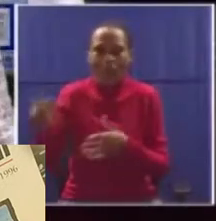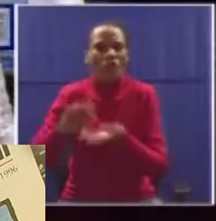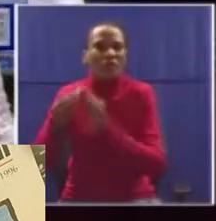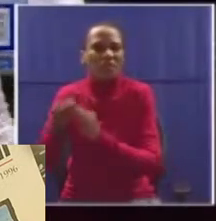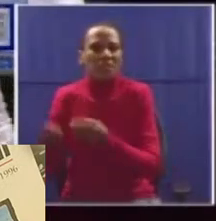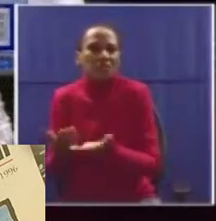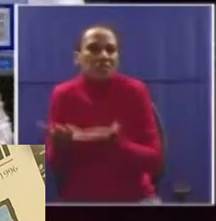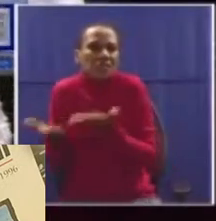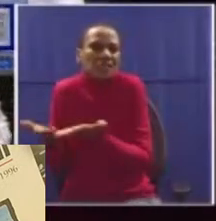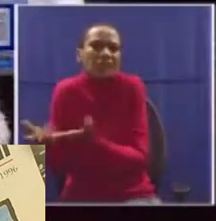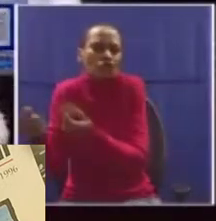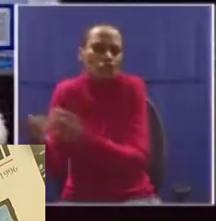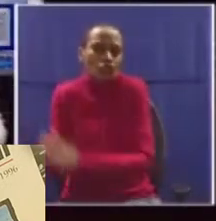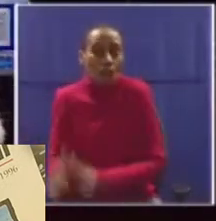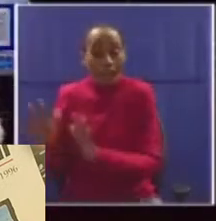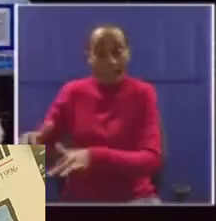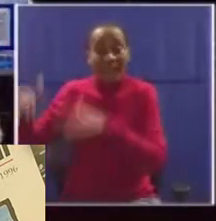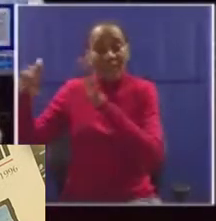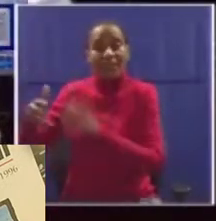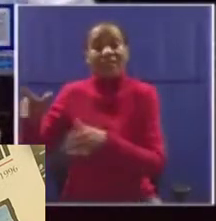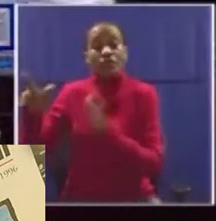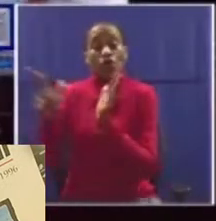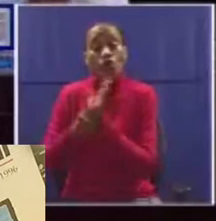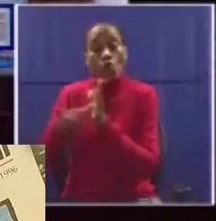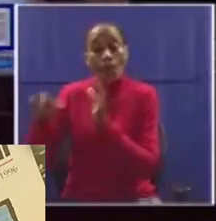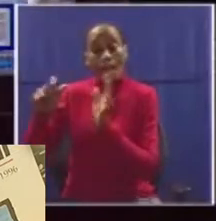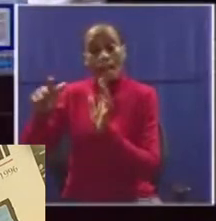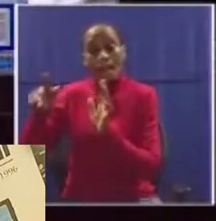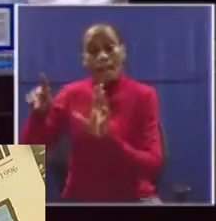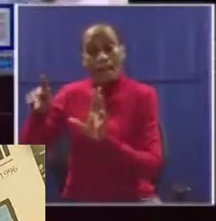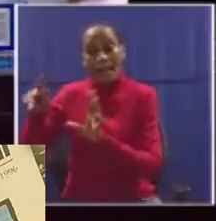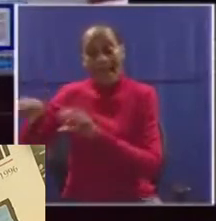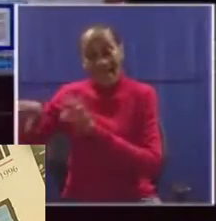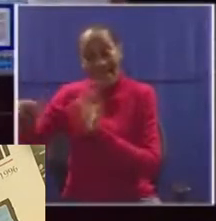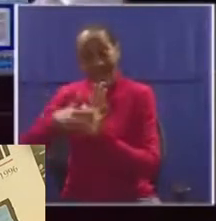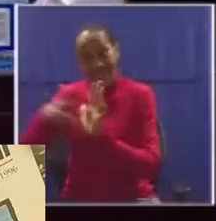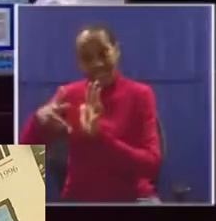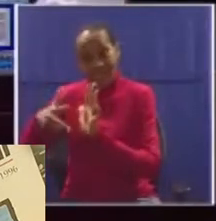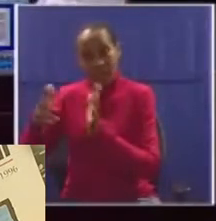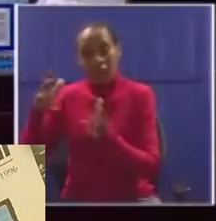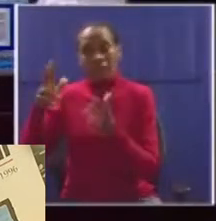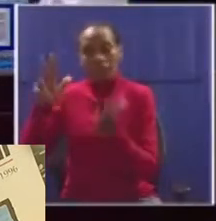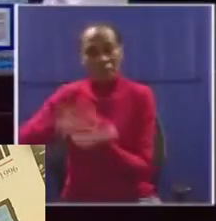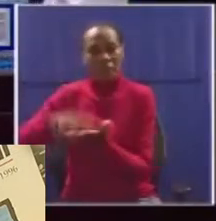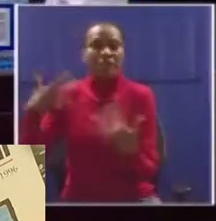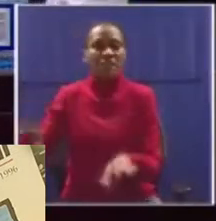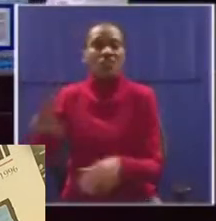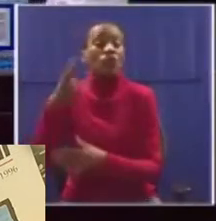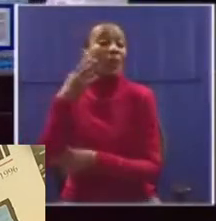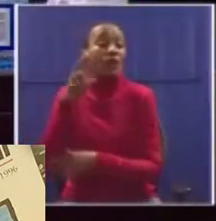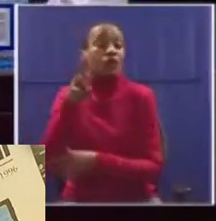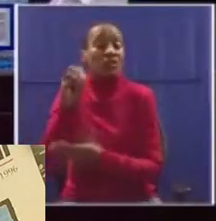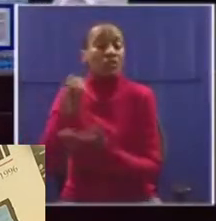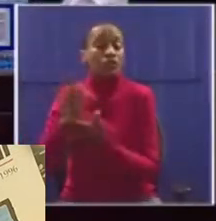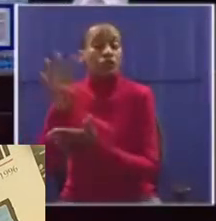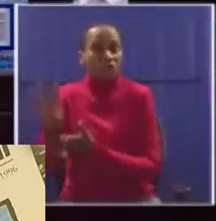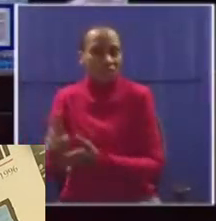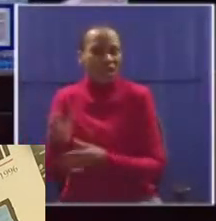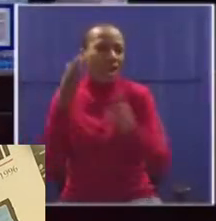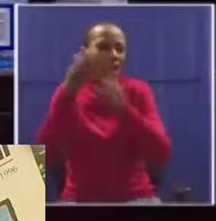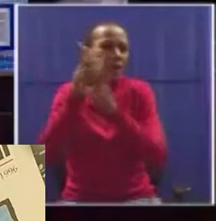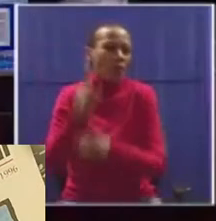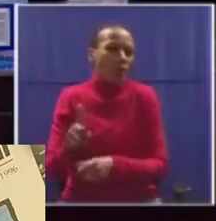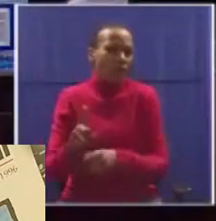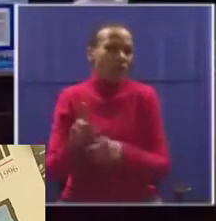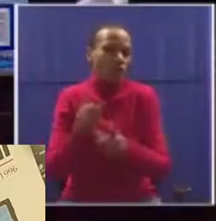passed the legal Practice Act of 2014 among others the legal Practice Act aims to transform